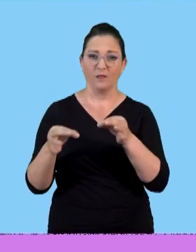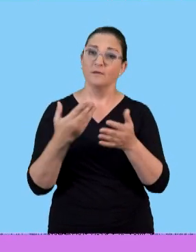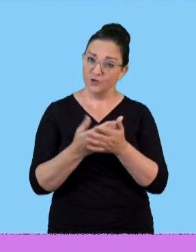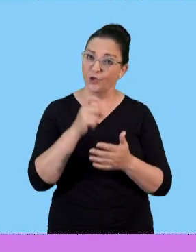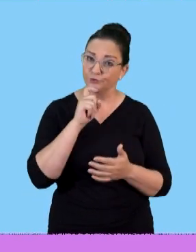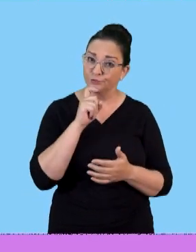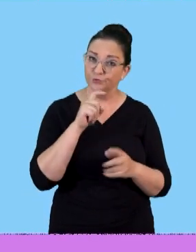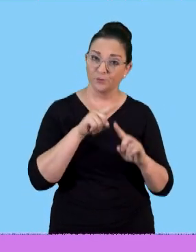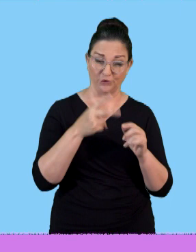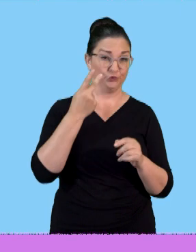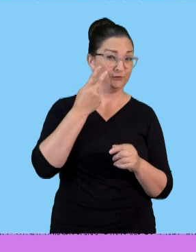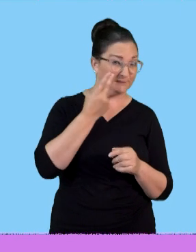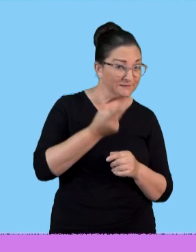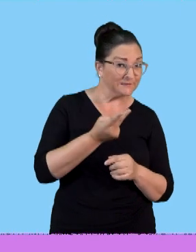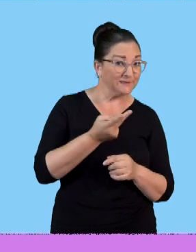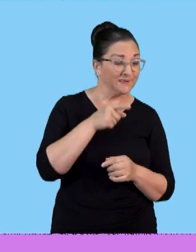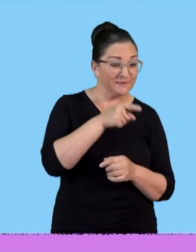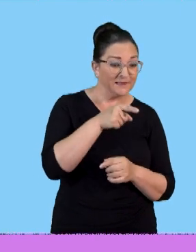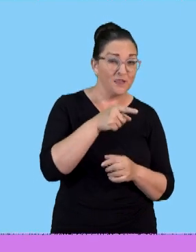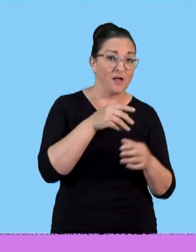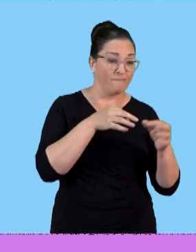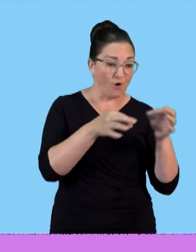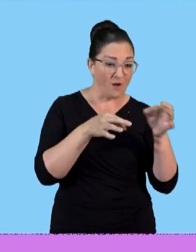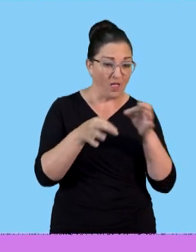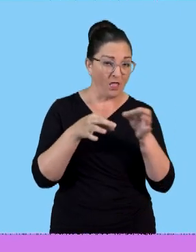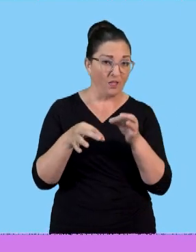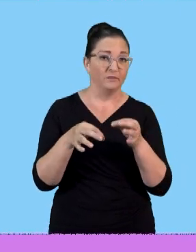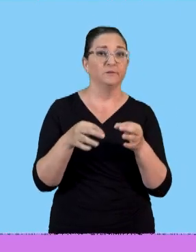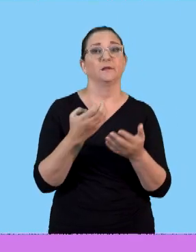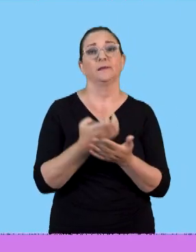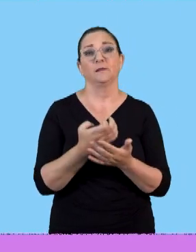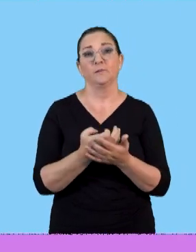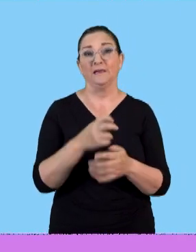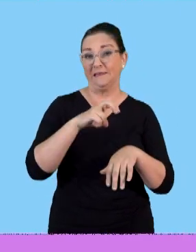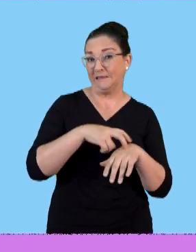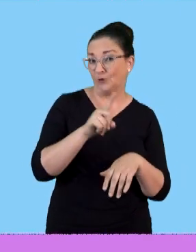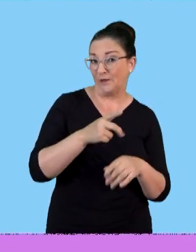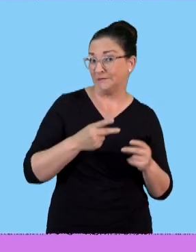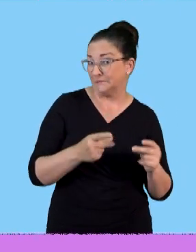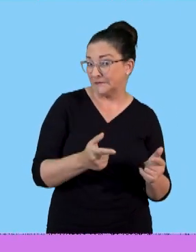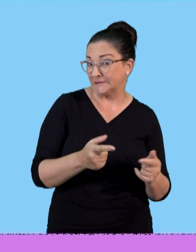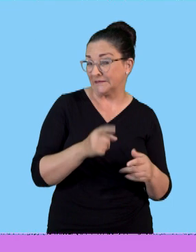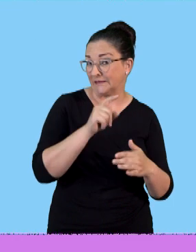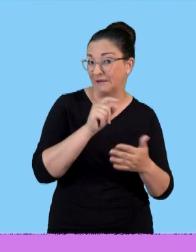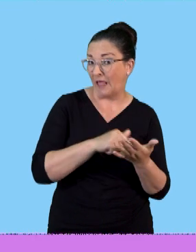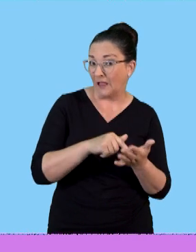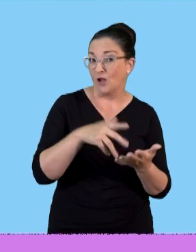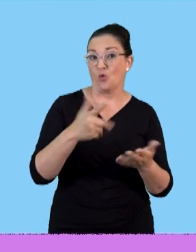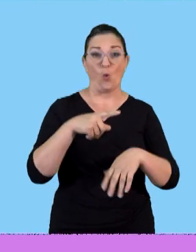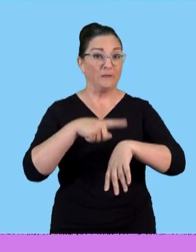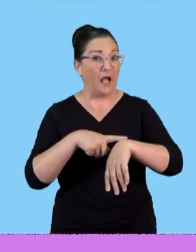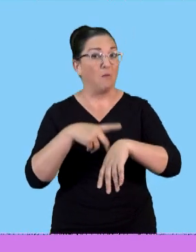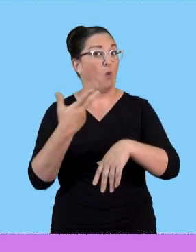this formula, right? So make sure that you look at what is the actual subject of the formula. For example, do I have to calculate speed? Do I